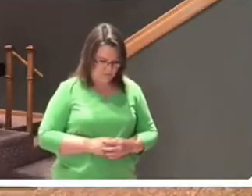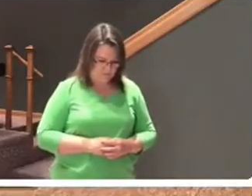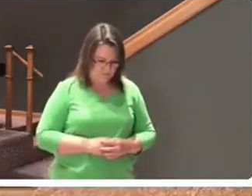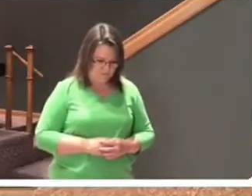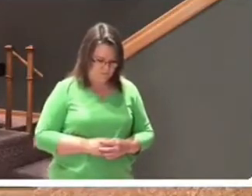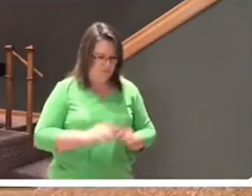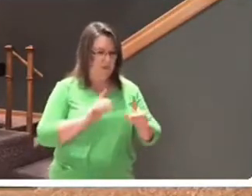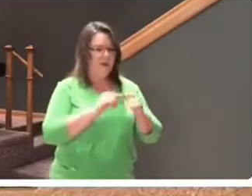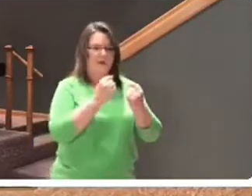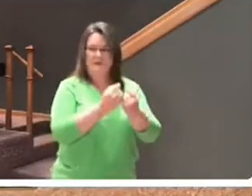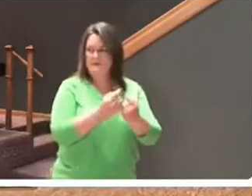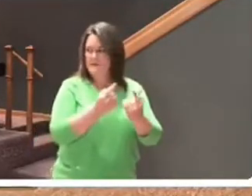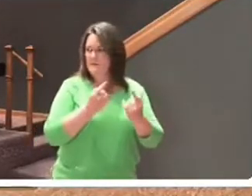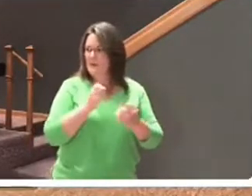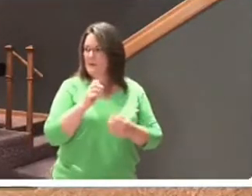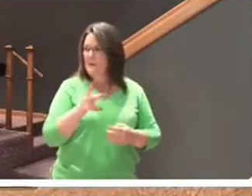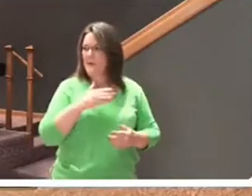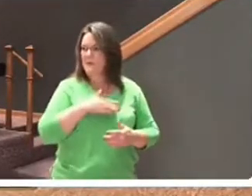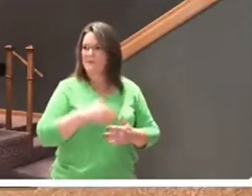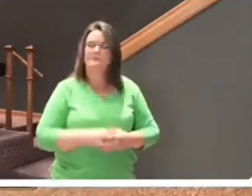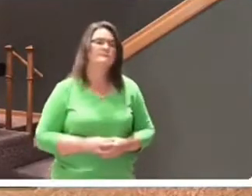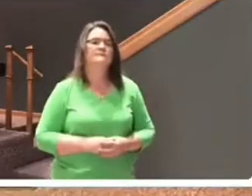I'm going to have the team come on back.